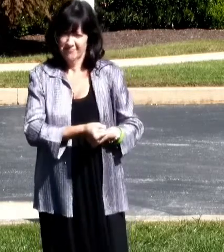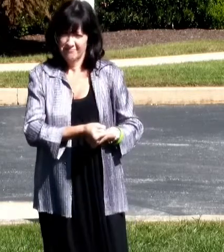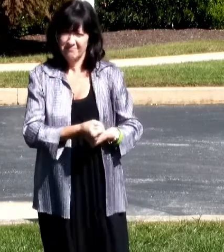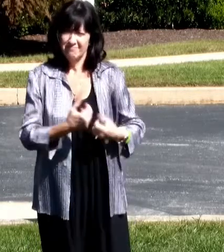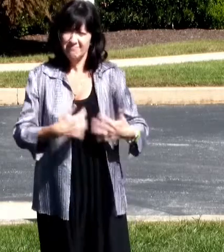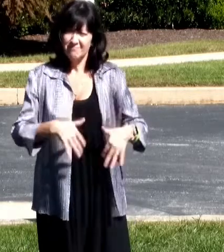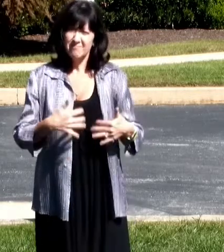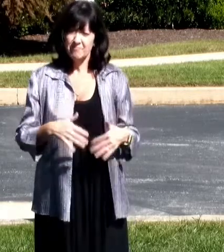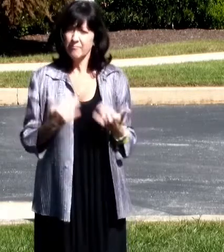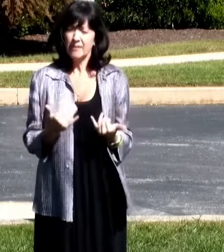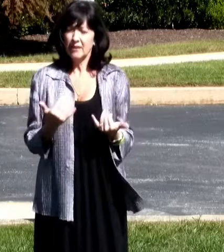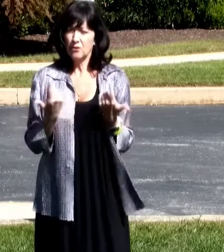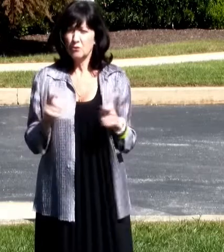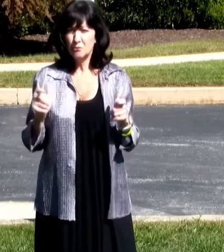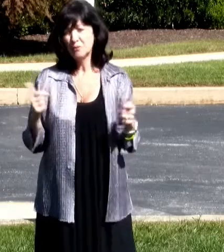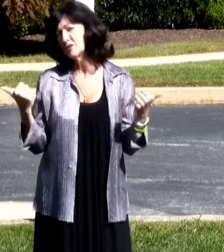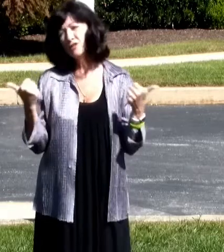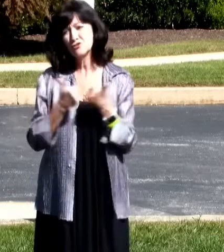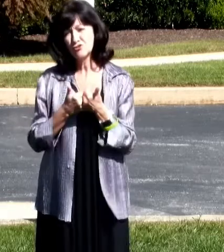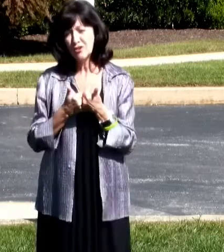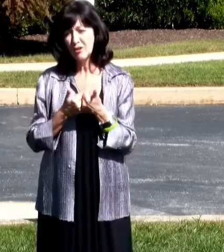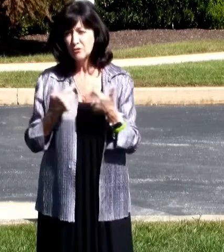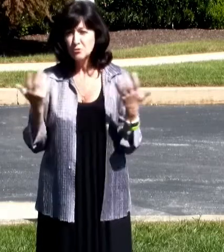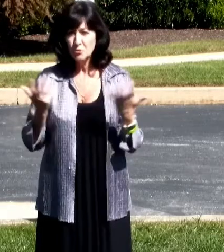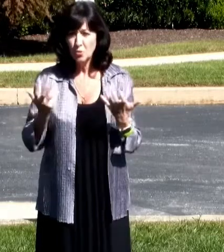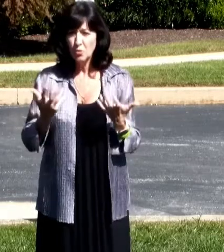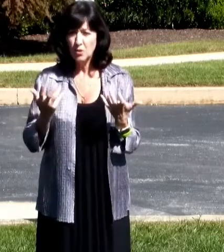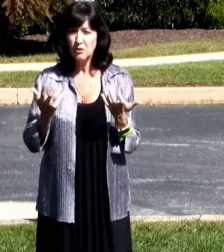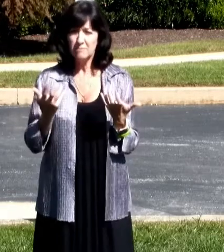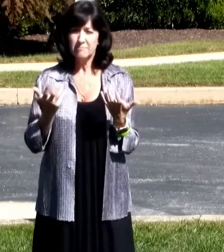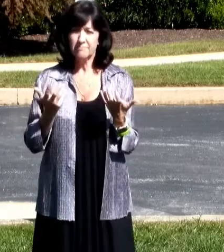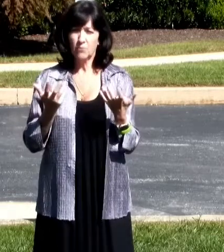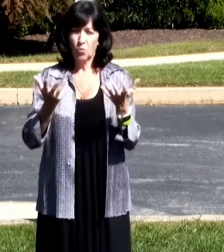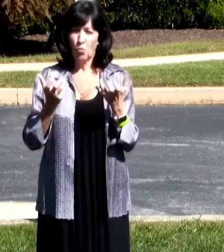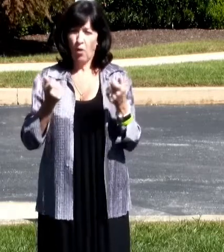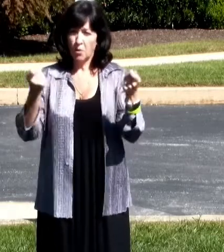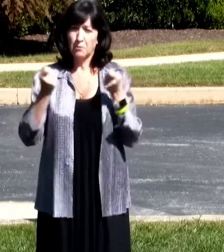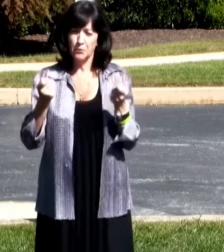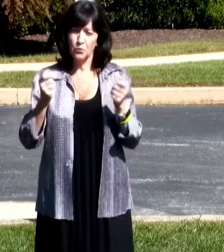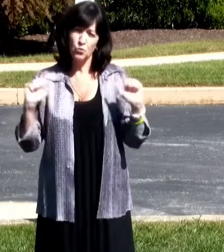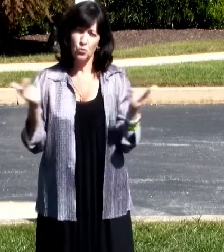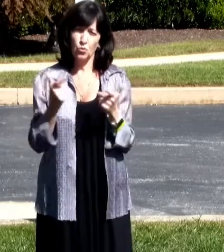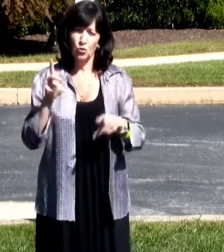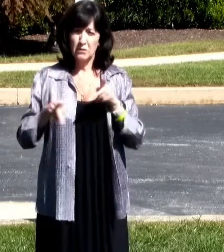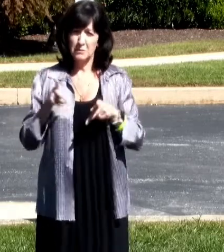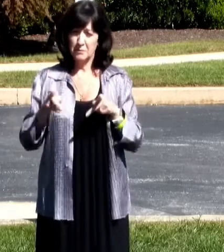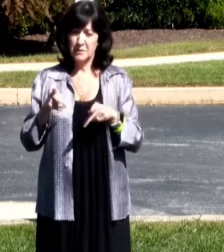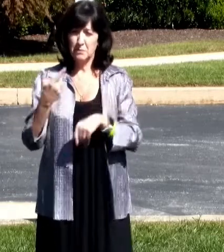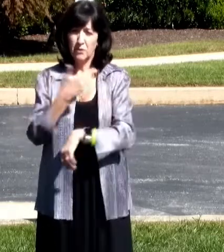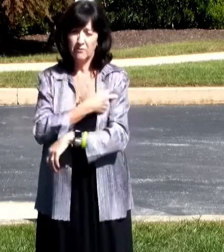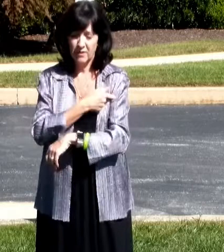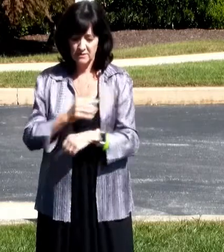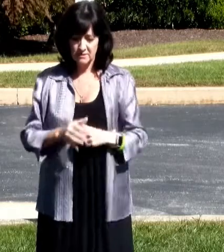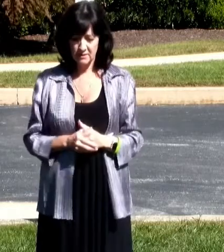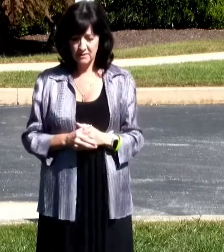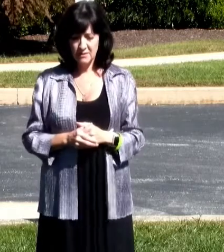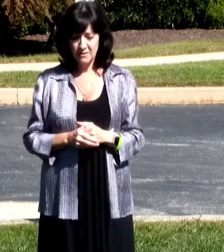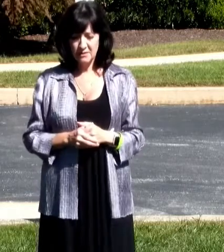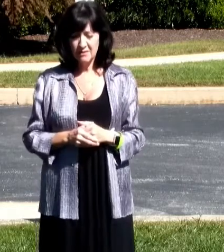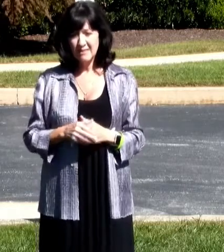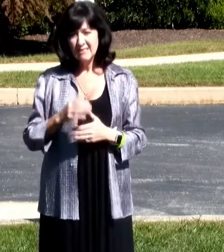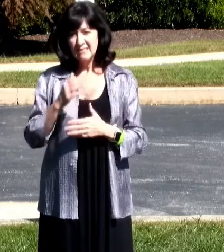that we have is to get everybody vaccinated, right? I think the hesitancy among some significant percentage